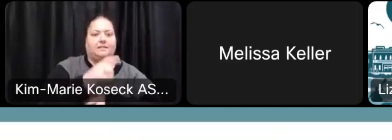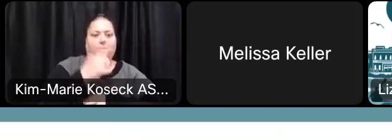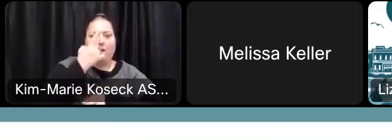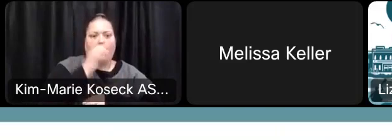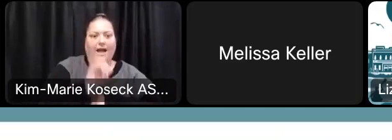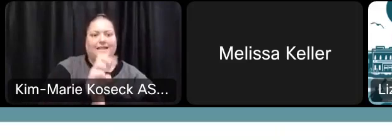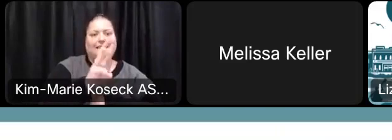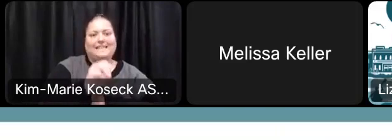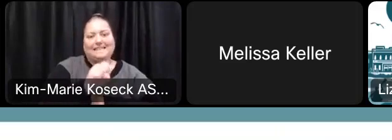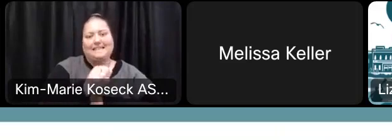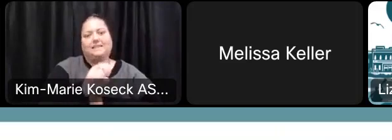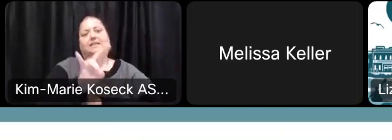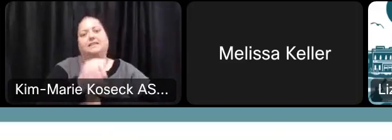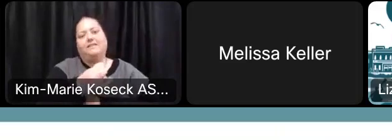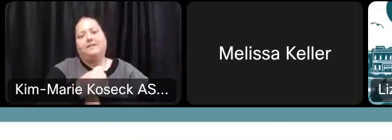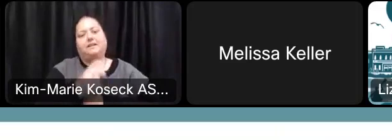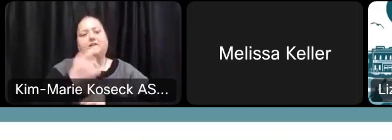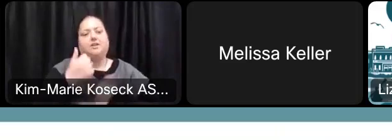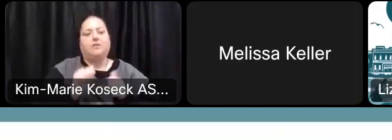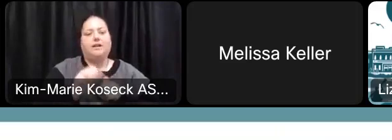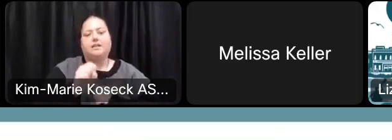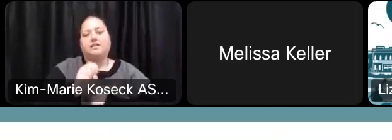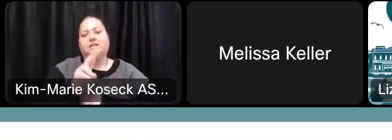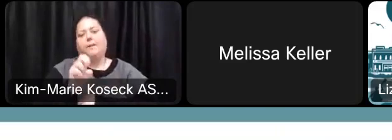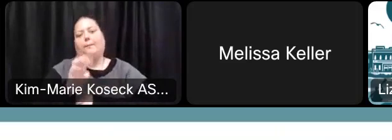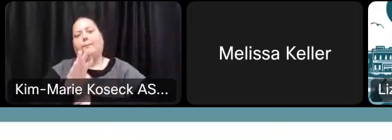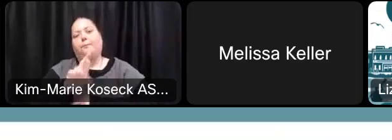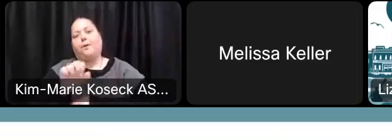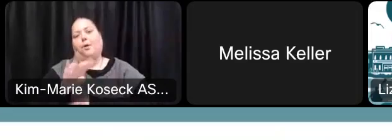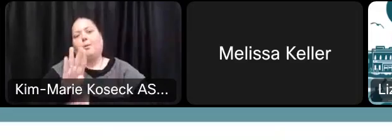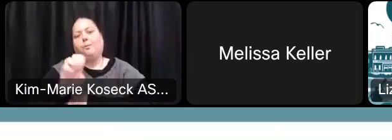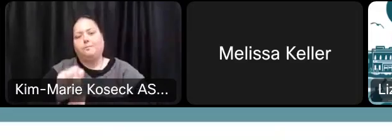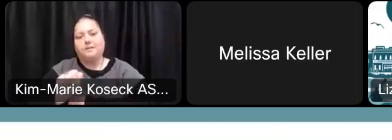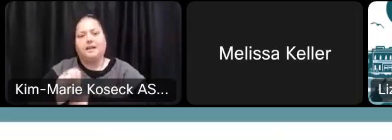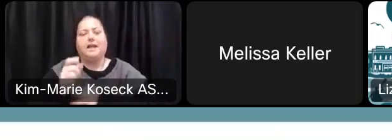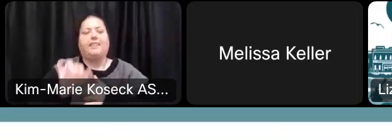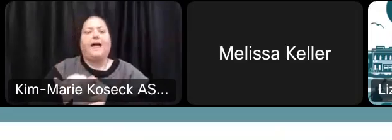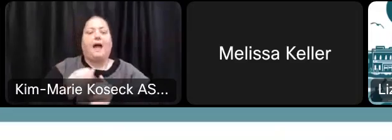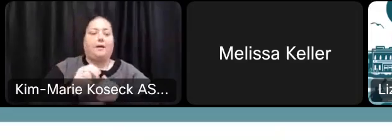70s. Cities tried to emulate the suburbs, really didn't work. We took that